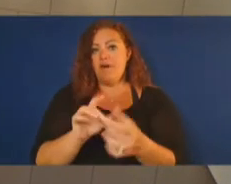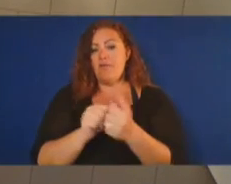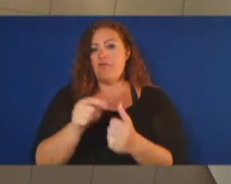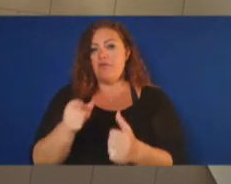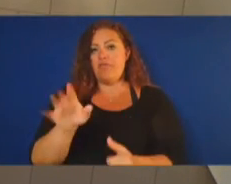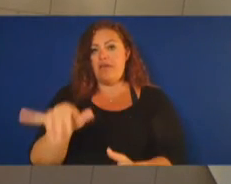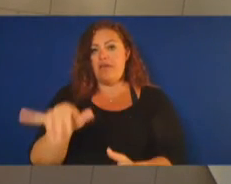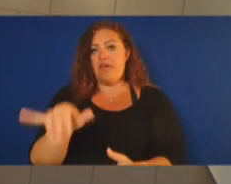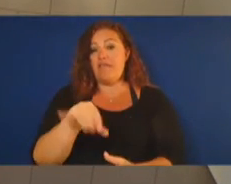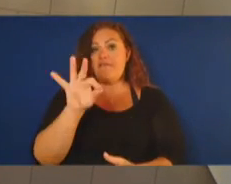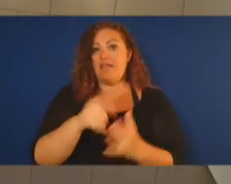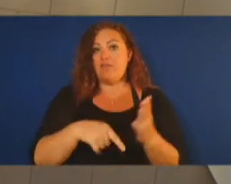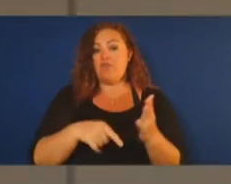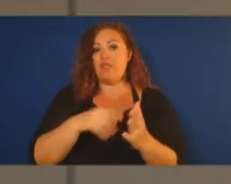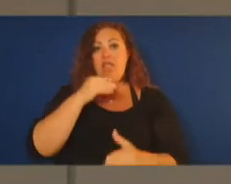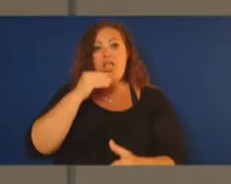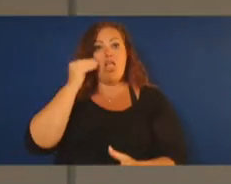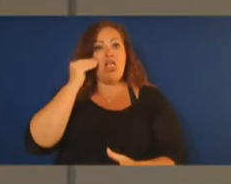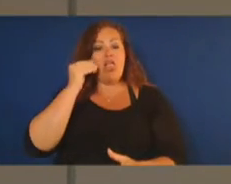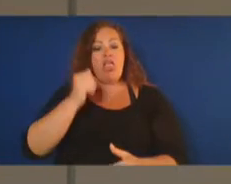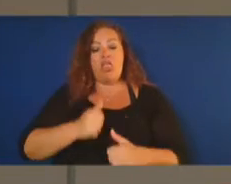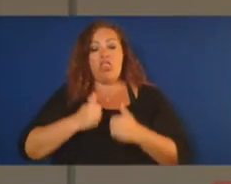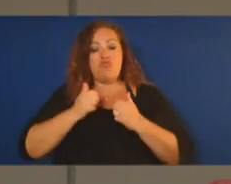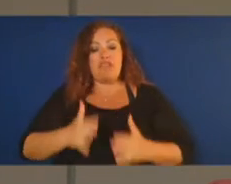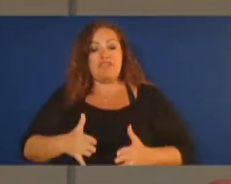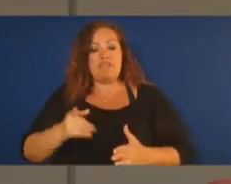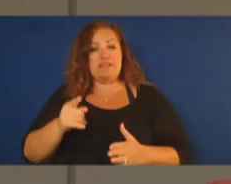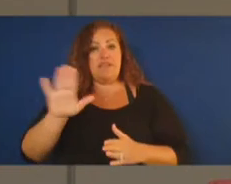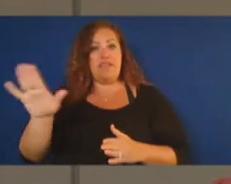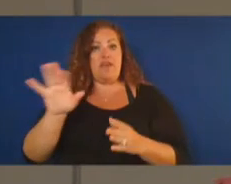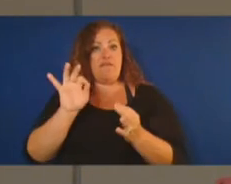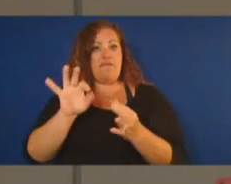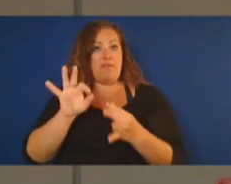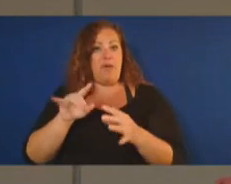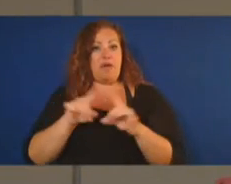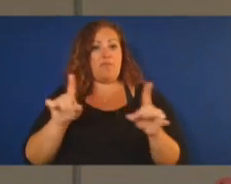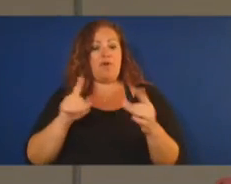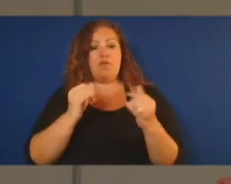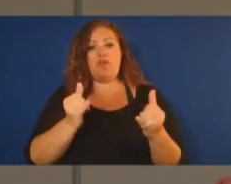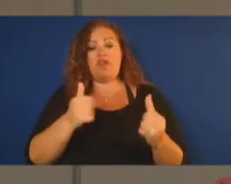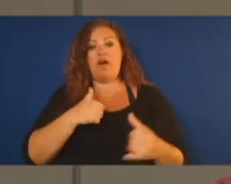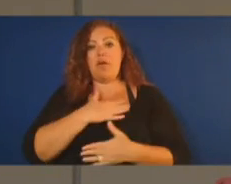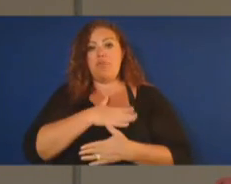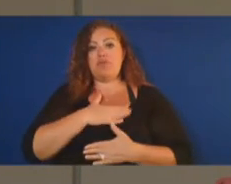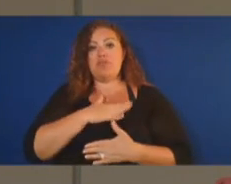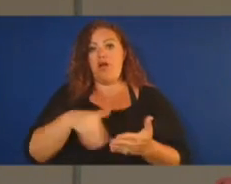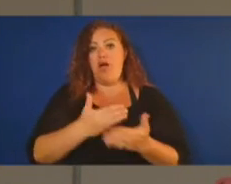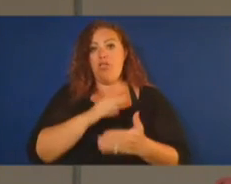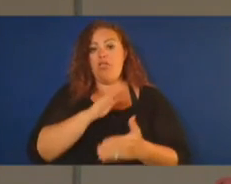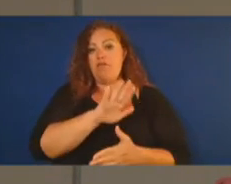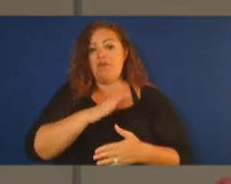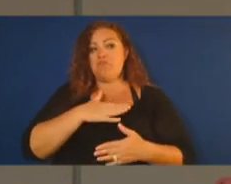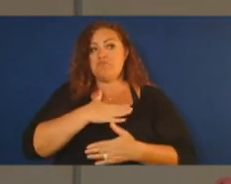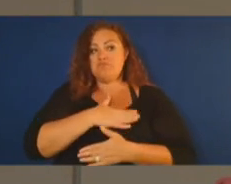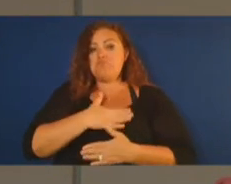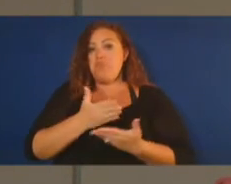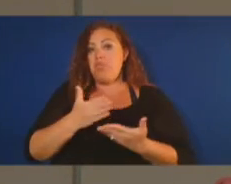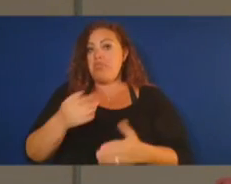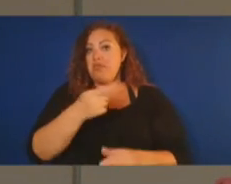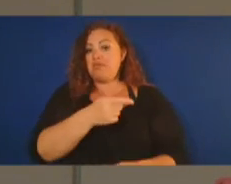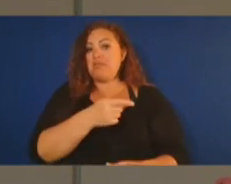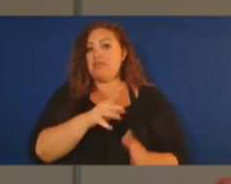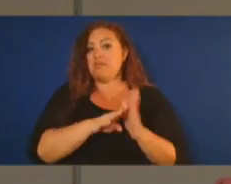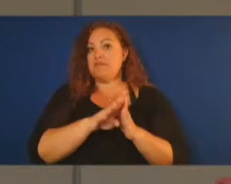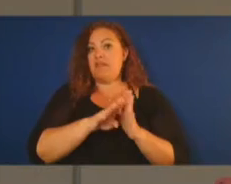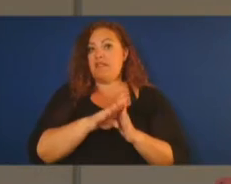what the residents you know the feedback from the residents okay but right now I appreciate all of the amenities that um that develop the